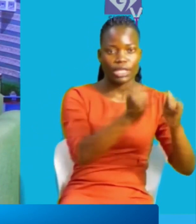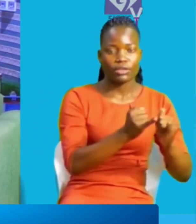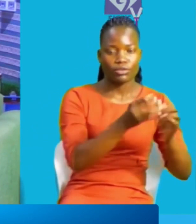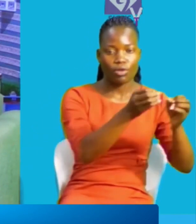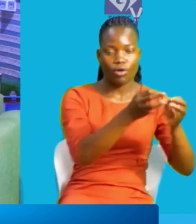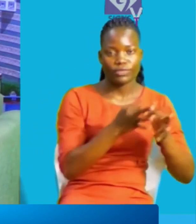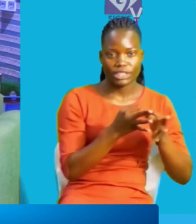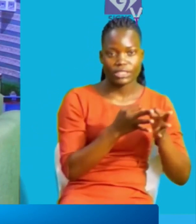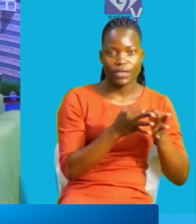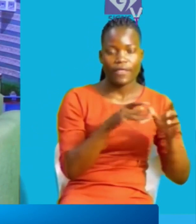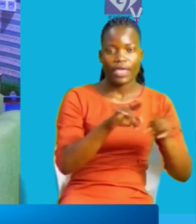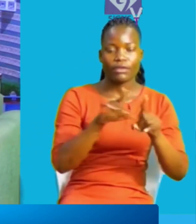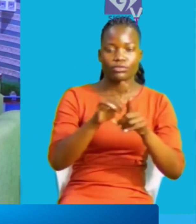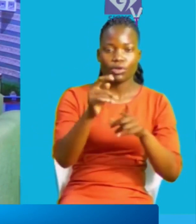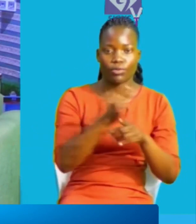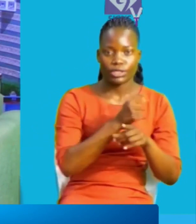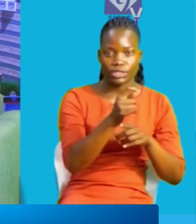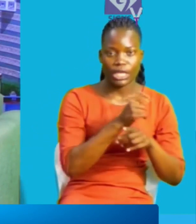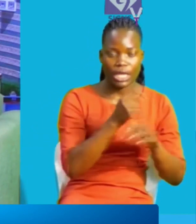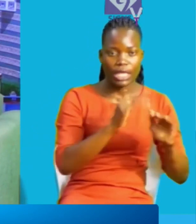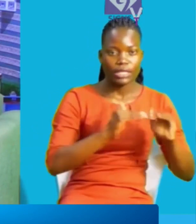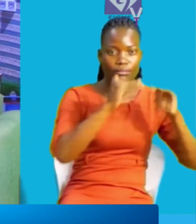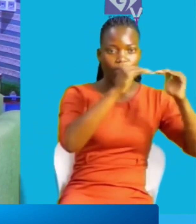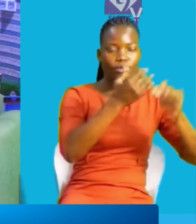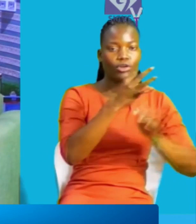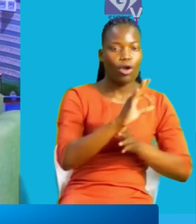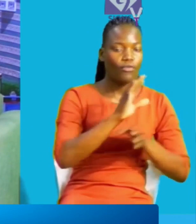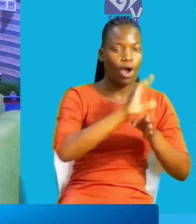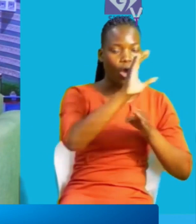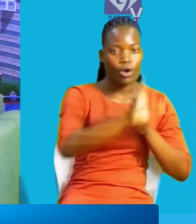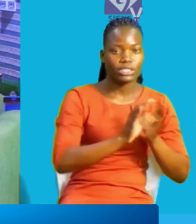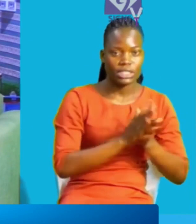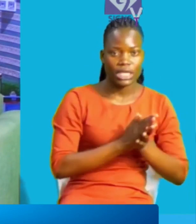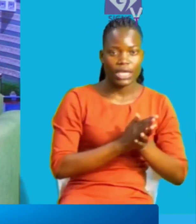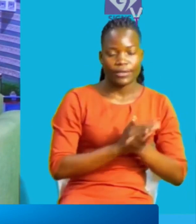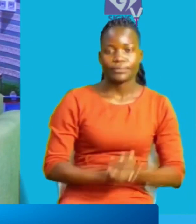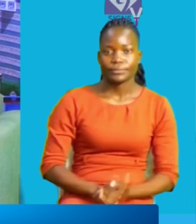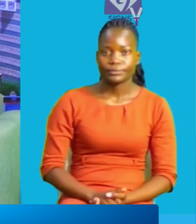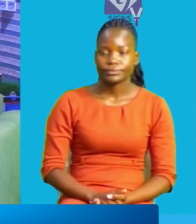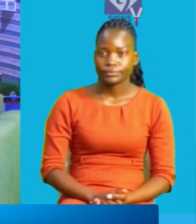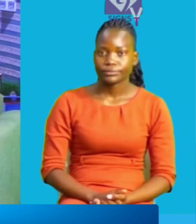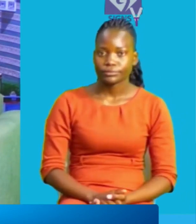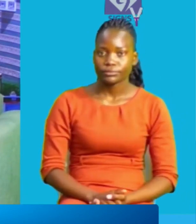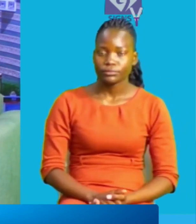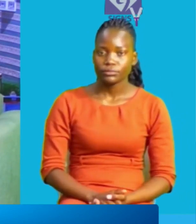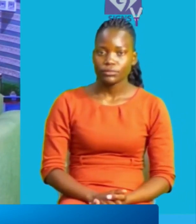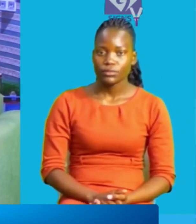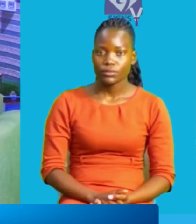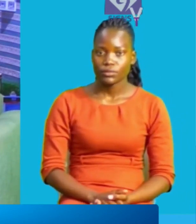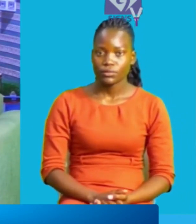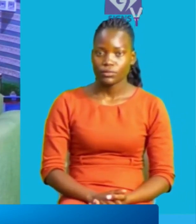new officers. Yes. And also we train the promotional courses. Yes, in different ranks. Yeah.